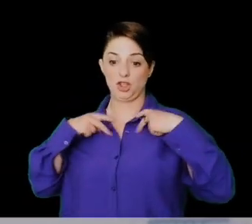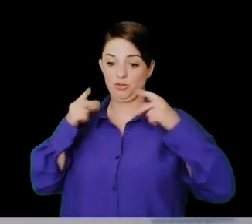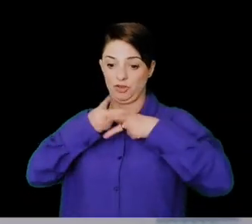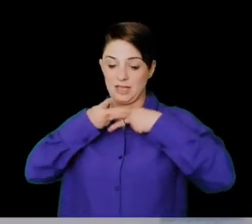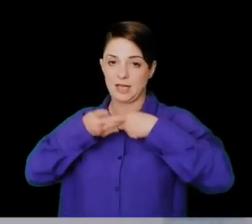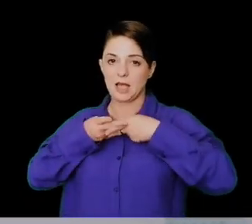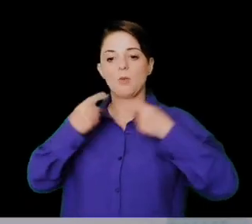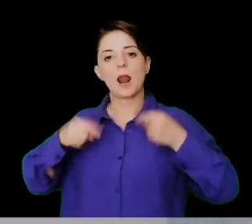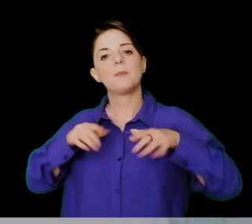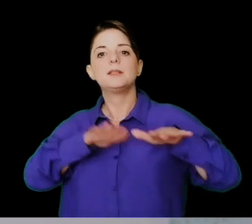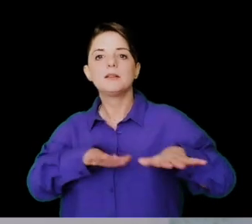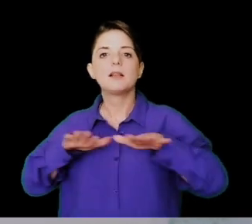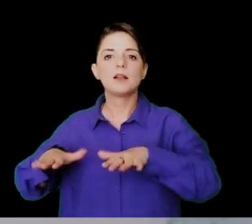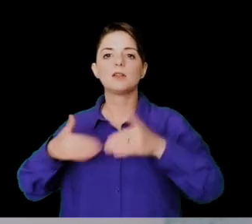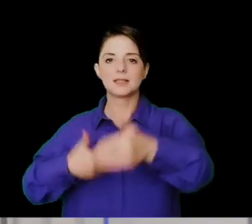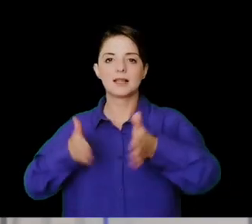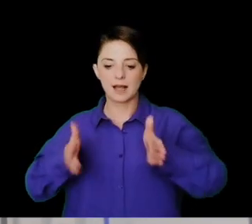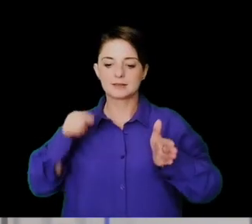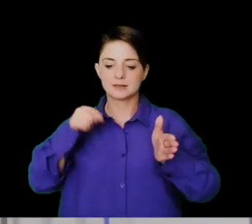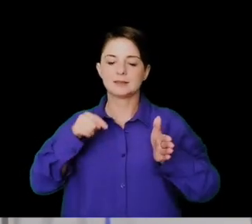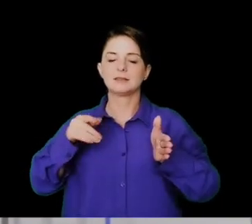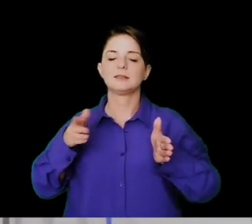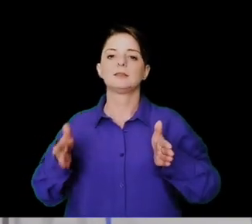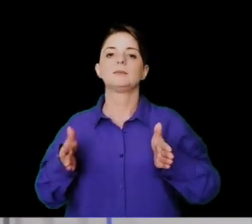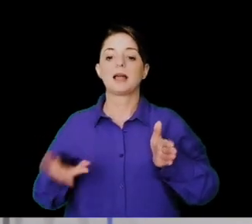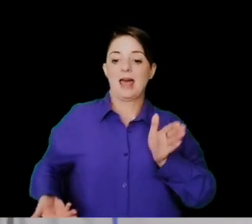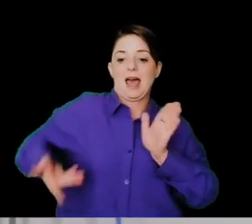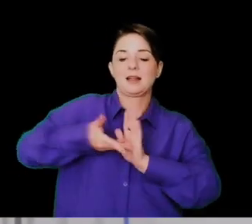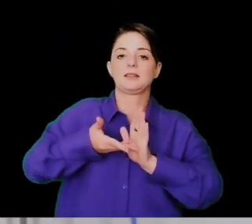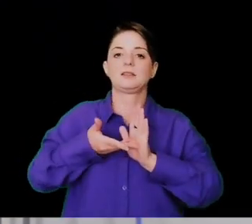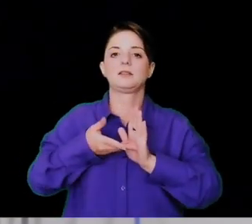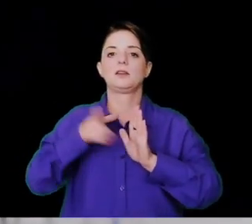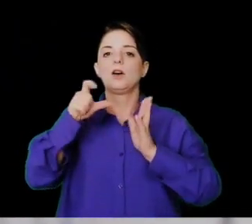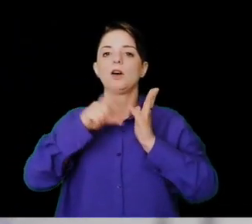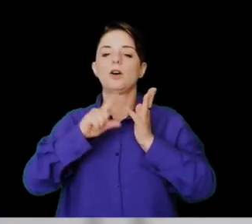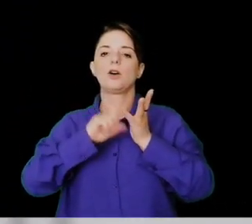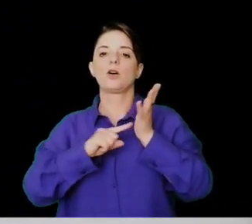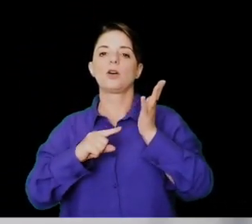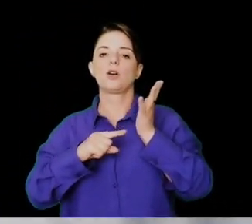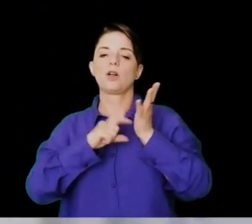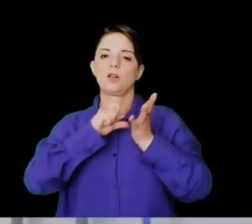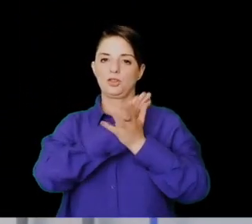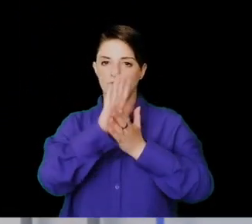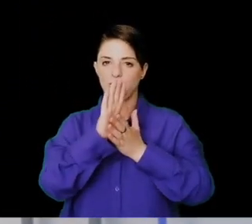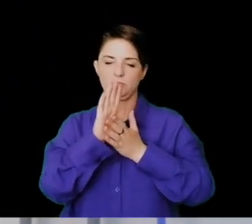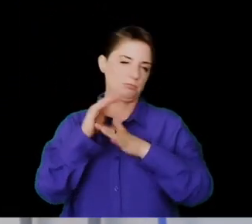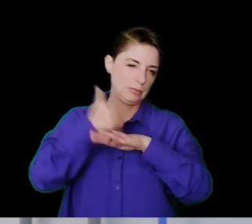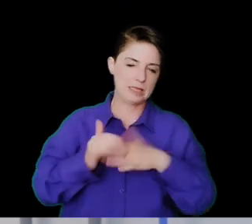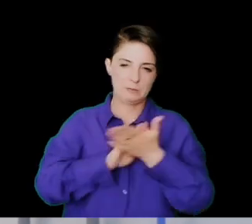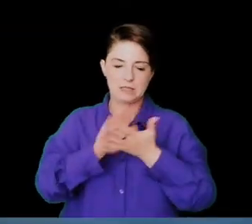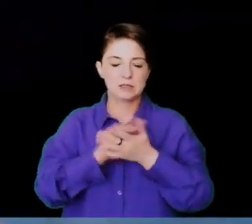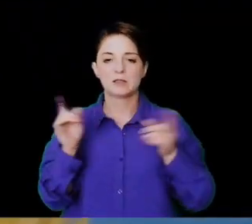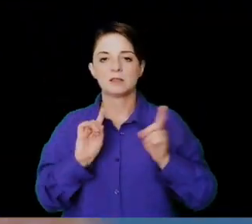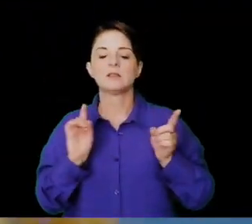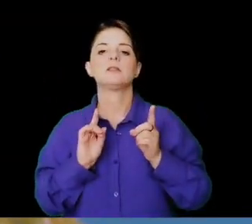This is our nursery. We let them settle in these tanks. We actually add culch, which